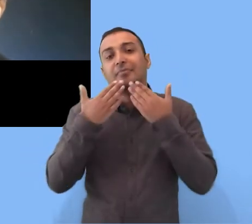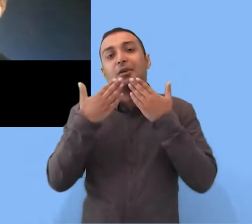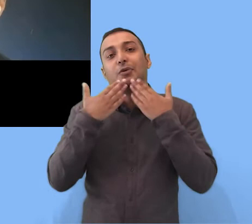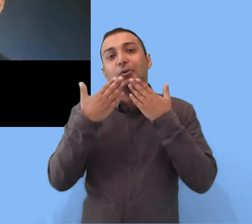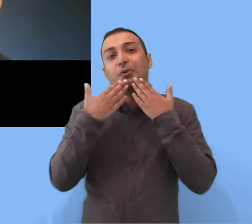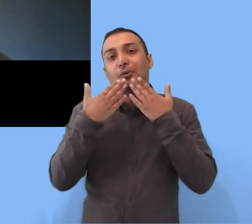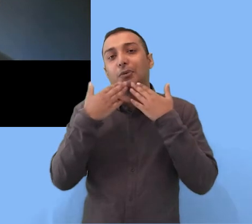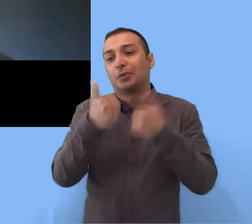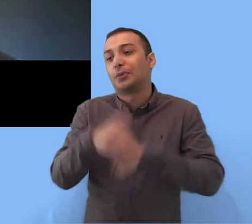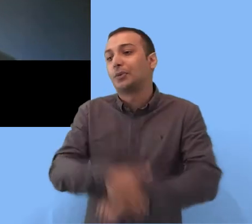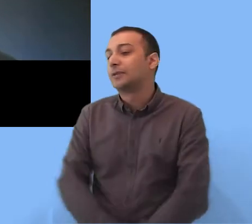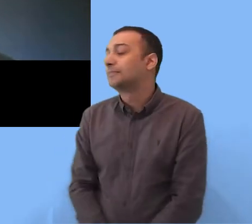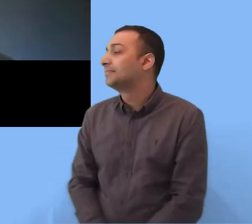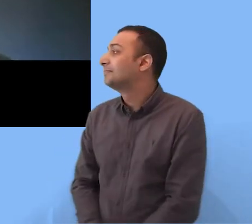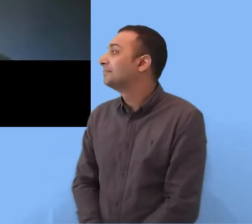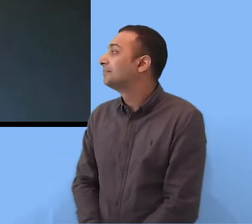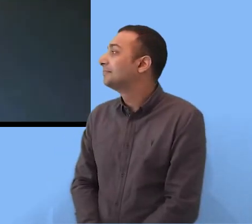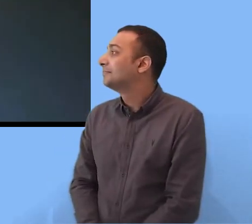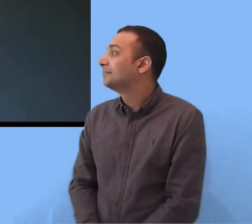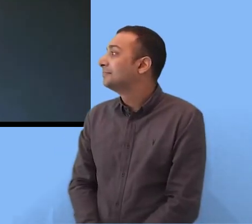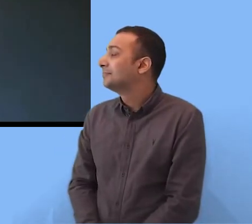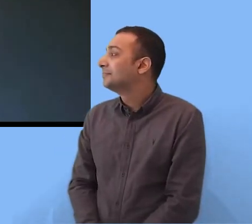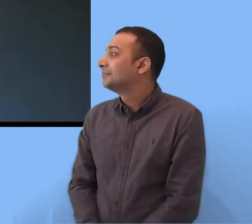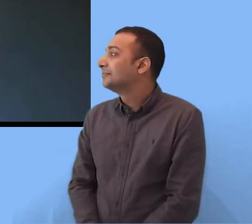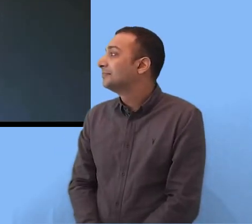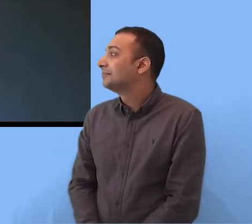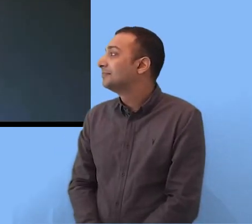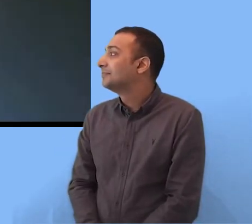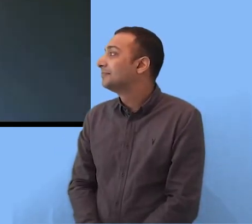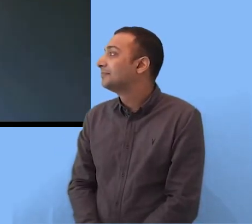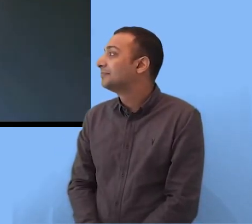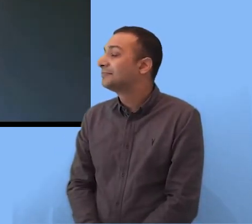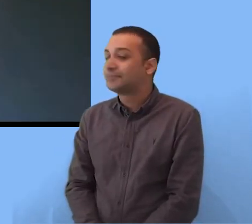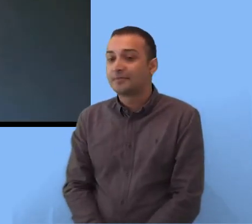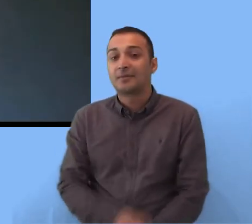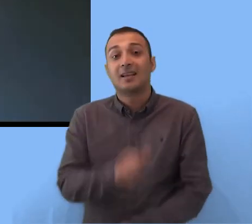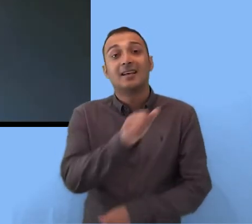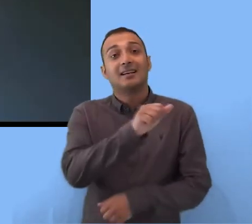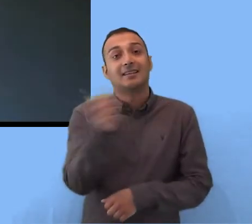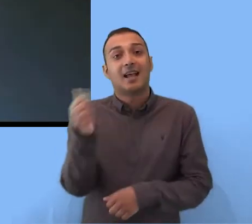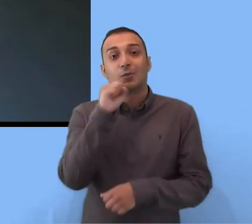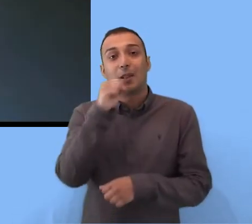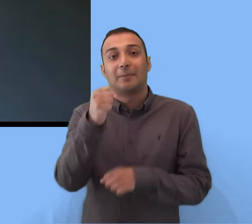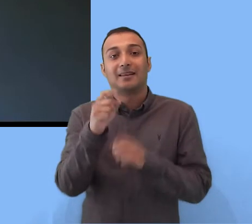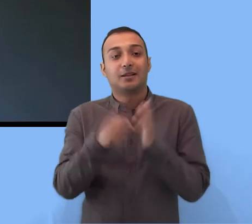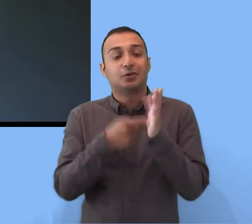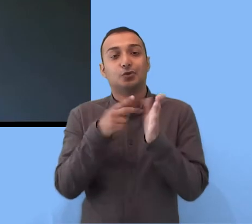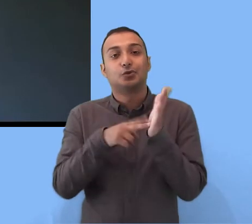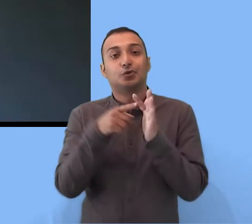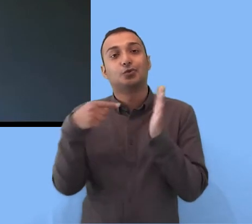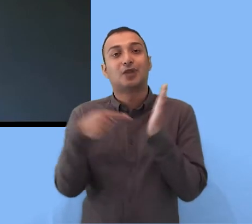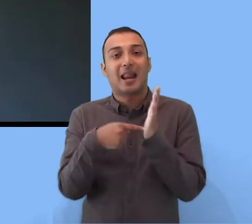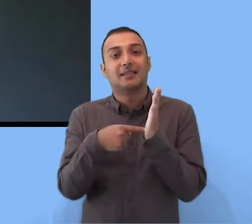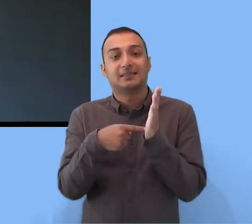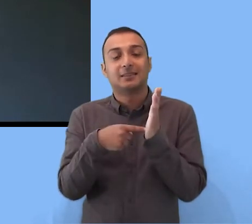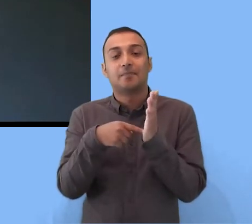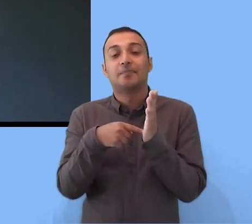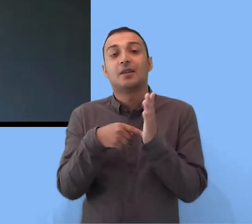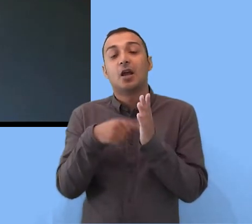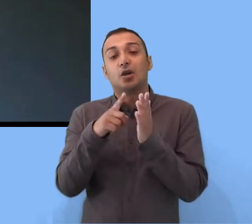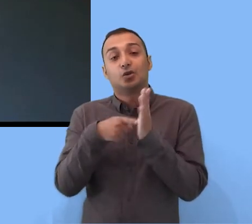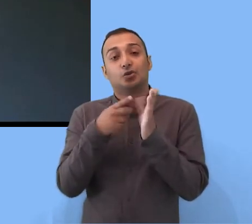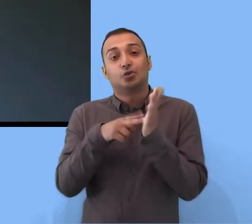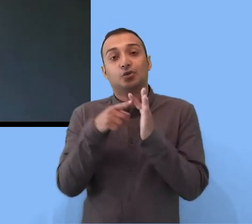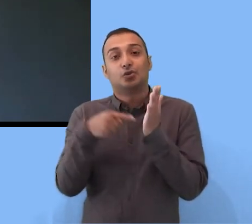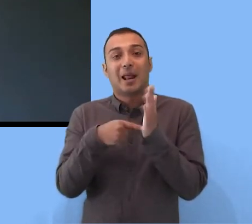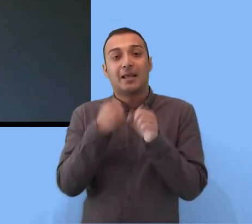Jamal. Next, we are going to Janet. So Janet Goodall is an associate professor